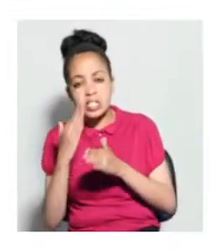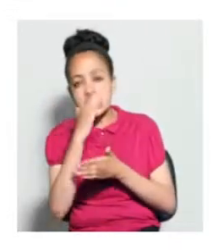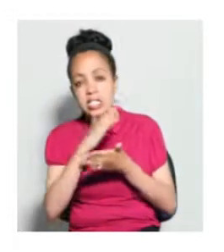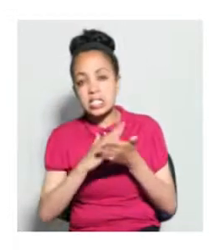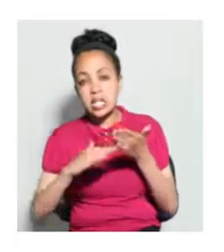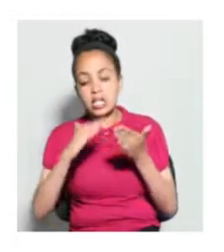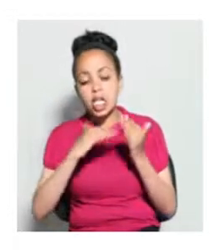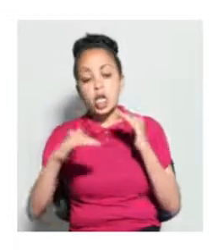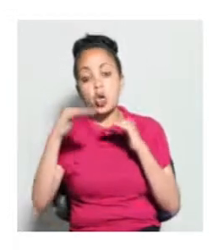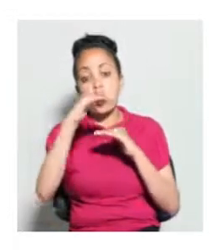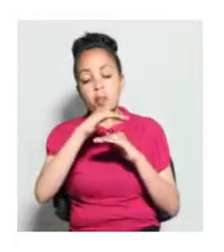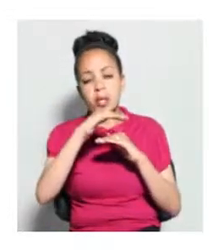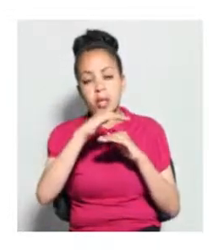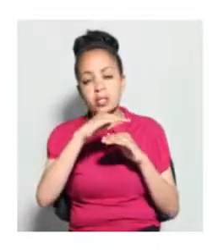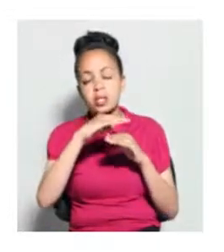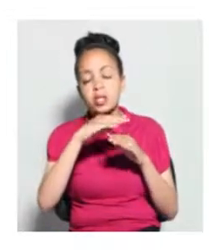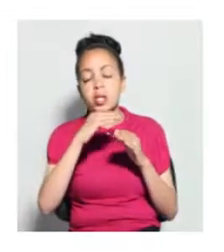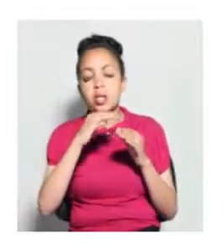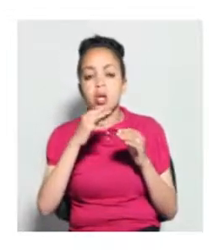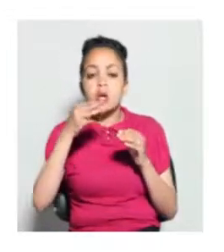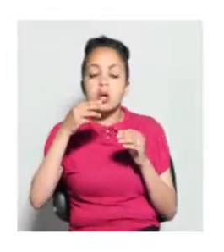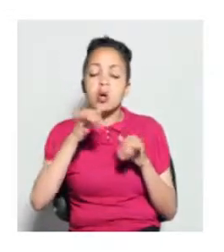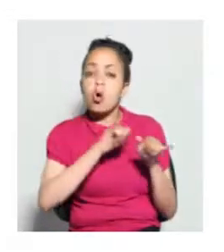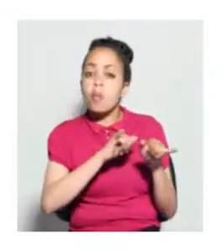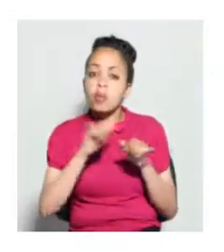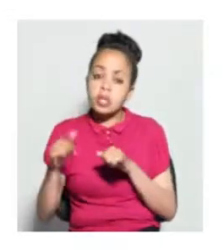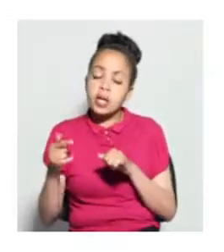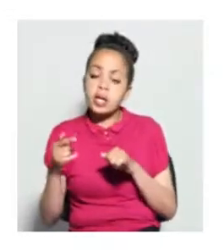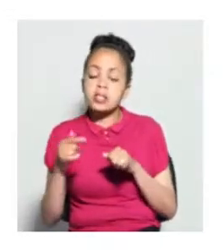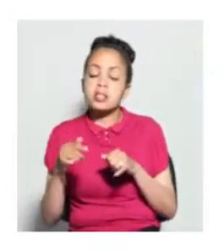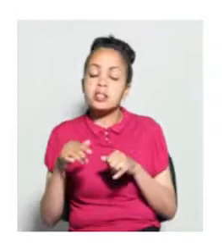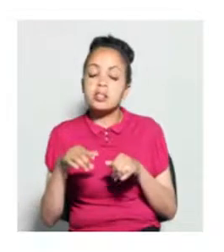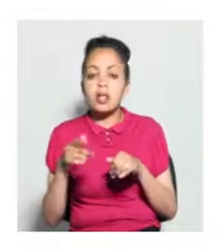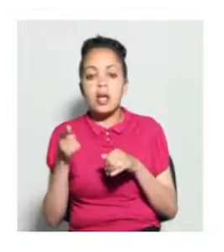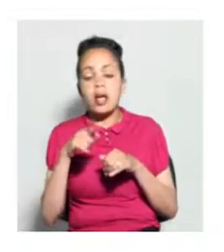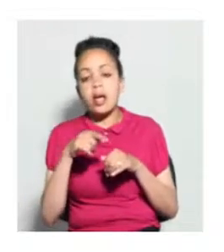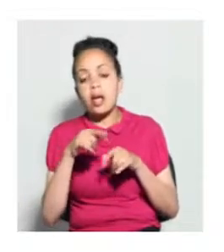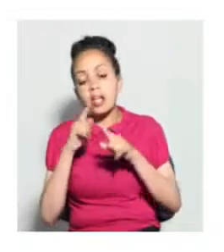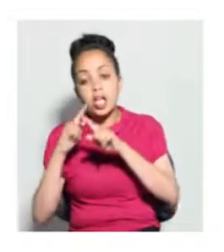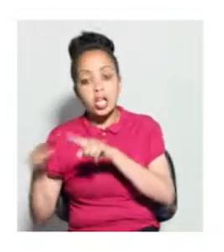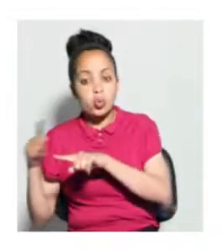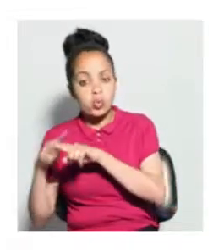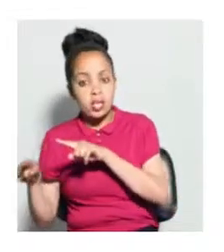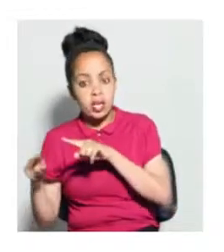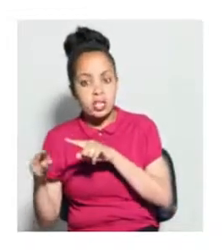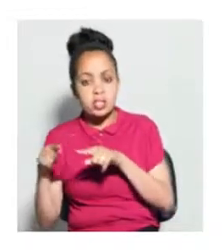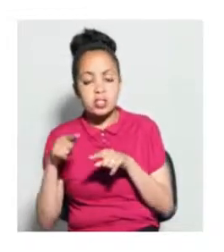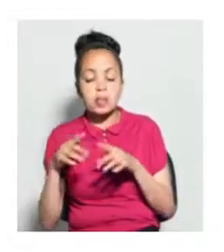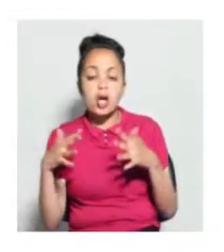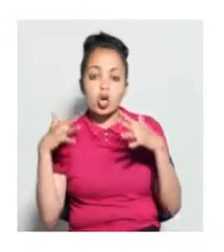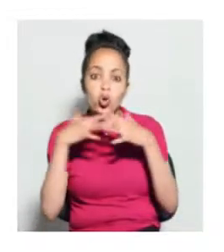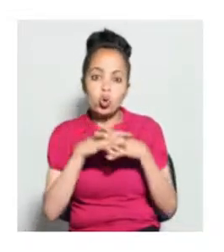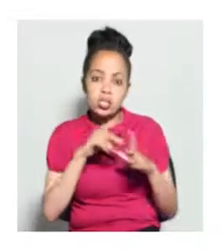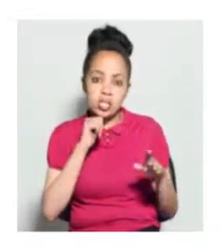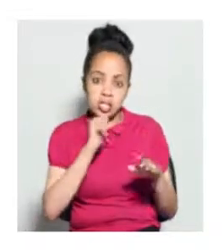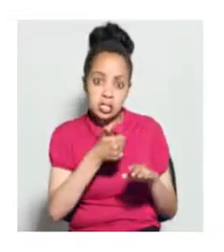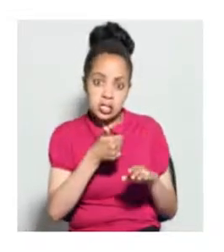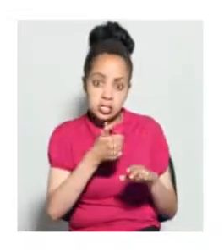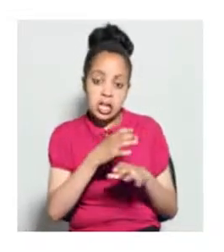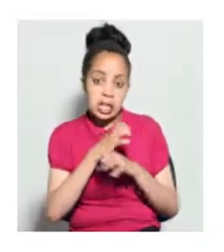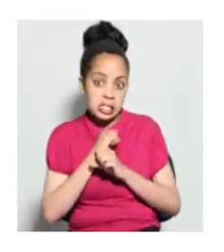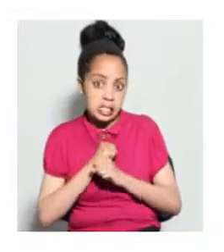Certain dominant can be homozygous or recessive, homozygous or heterozygous, by crossing with its